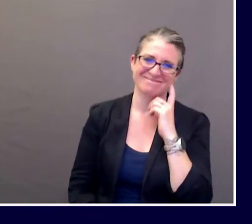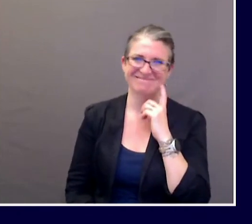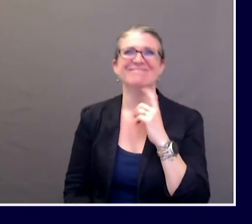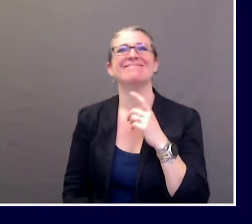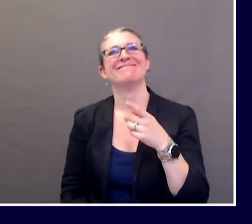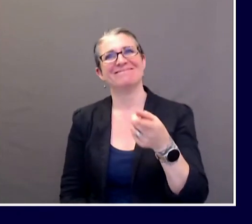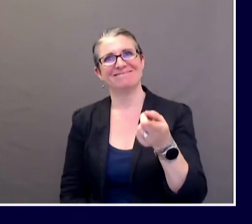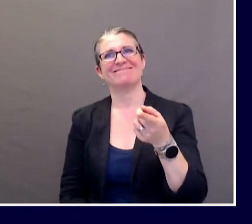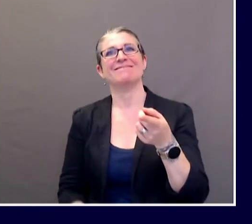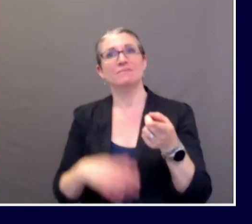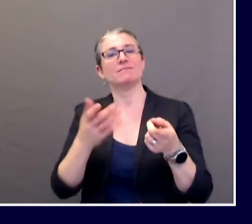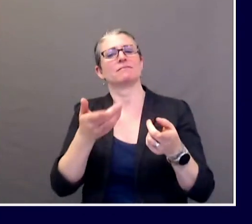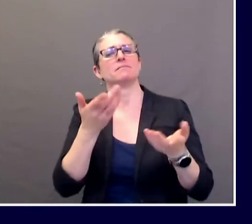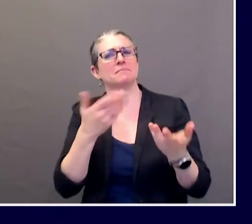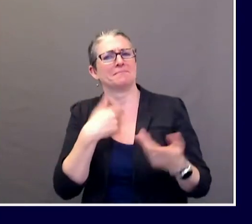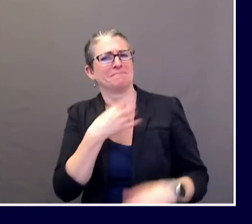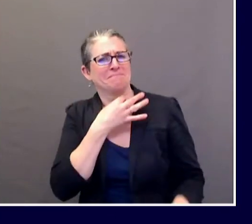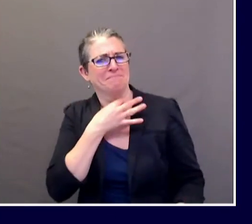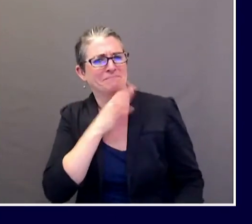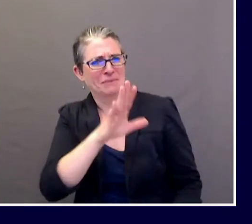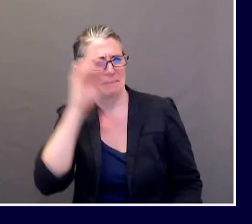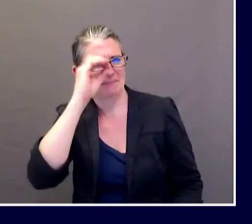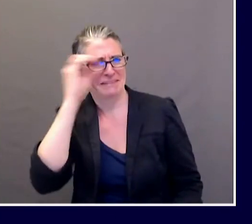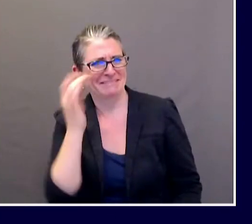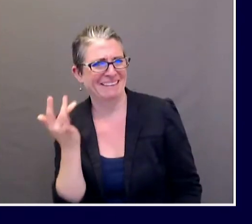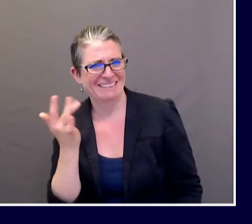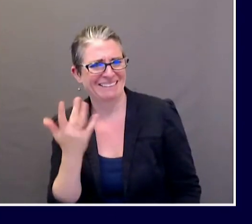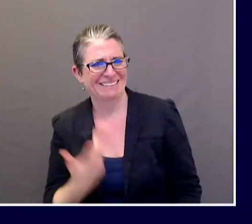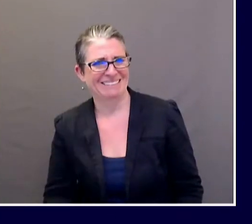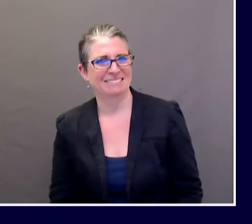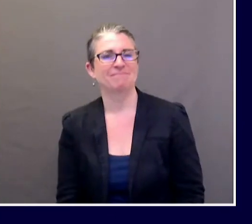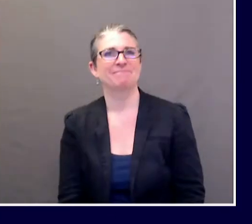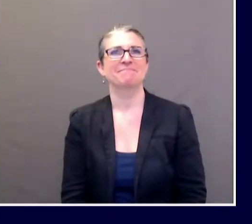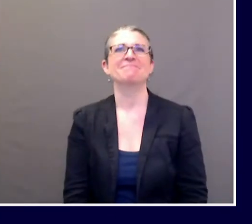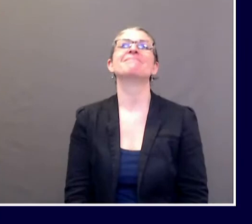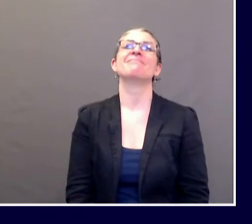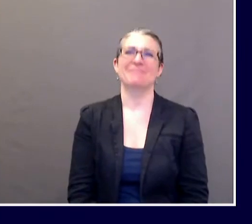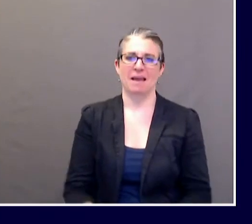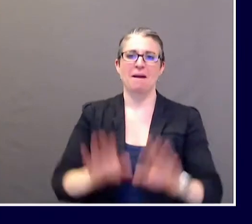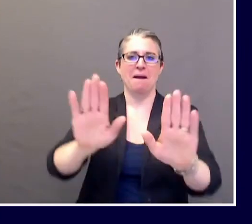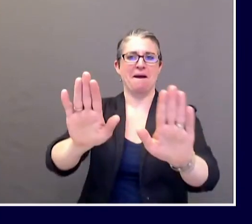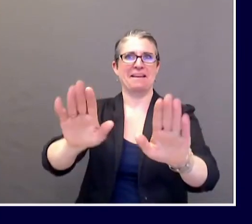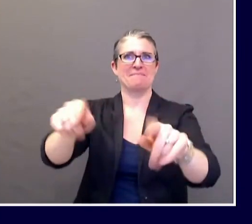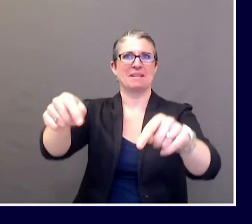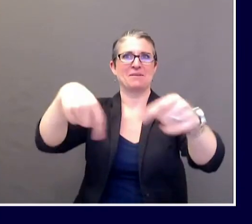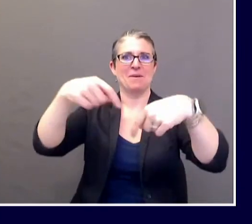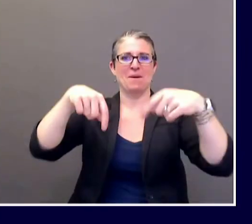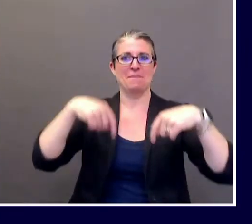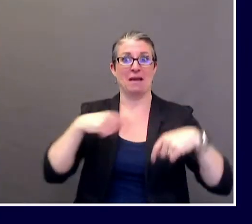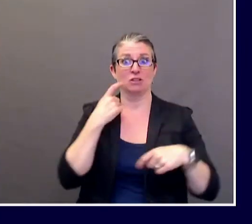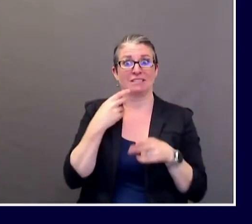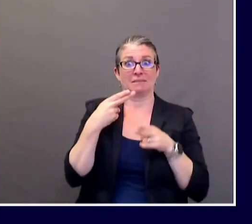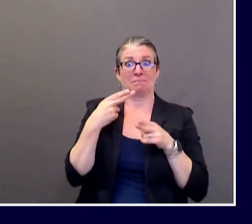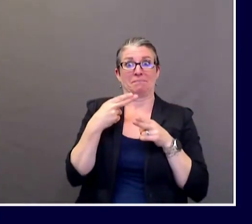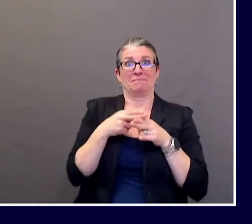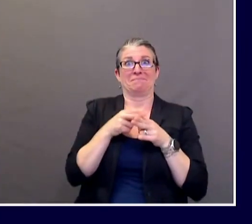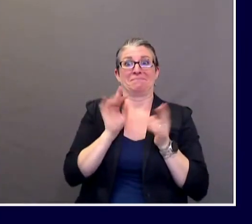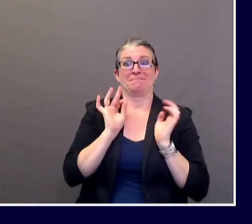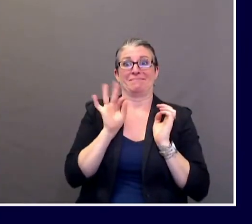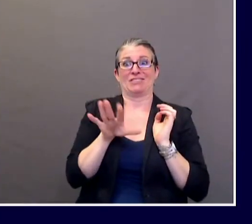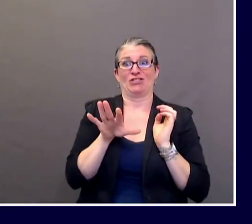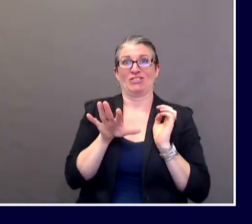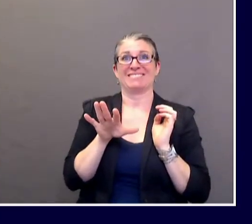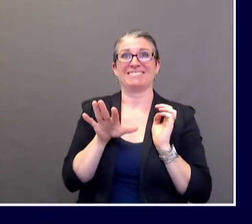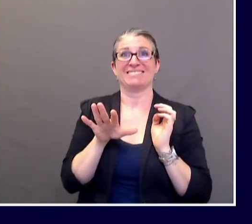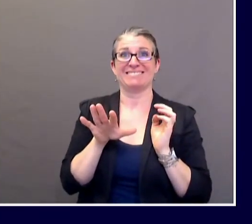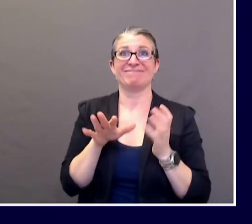you. Well, I'm going to go back to the same hypothesis that we noted a moment ago, which explains, I think, not only certain